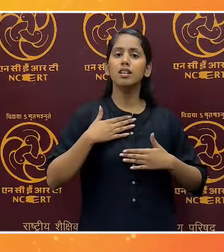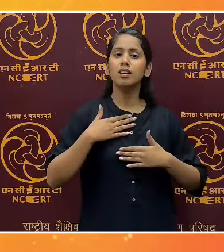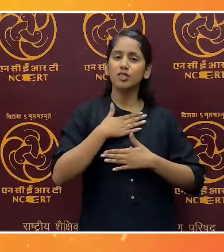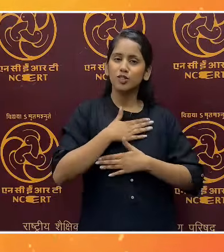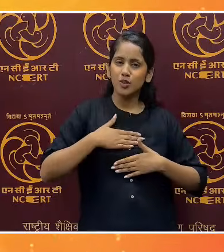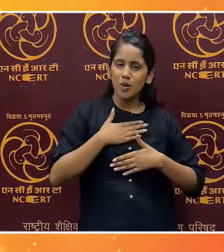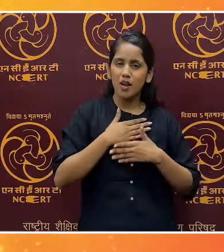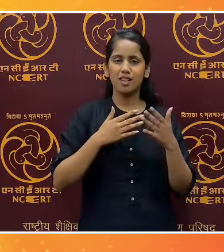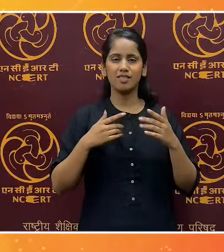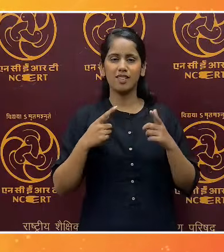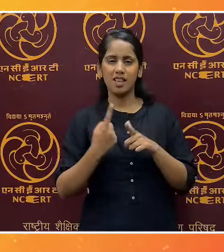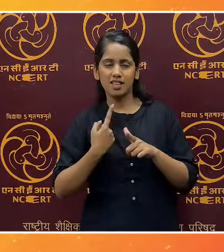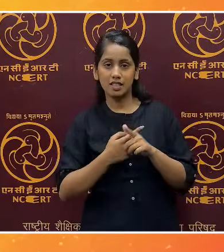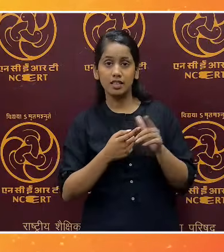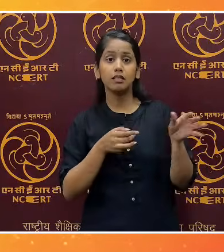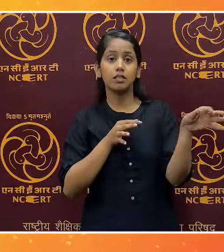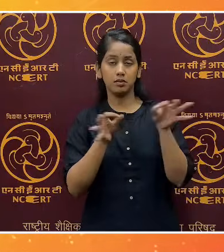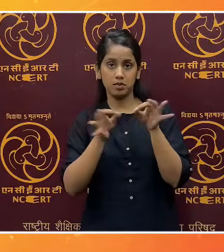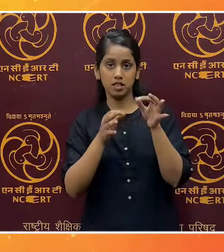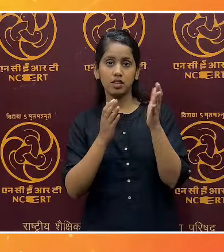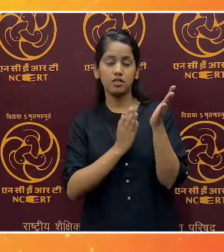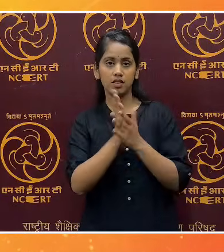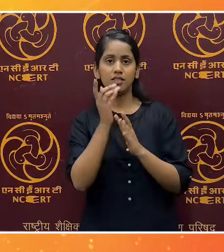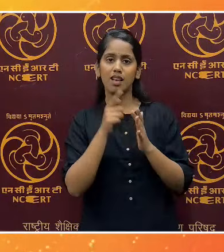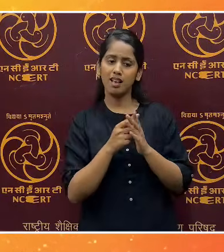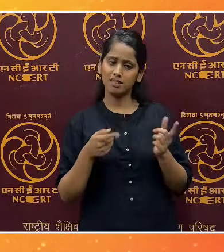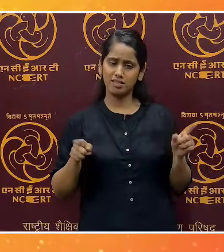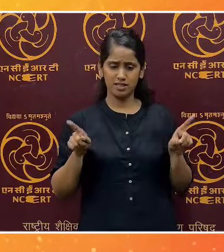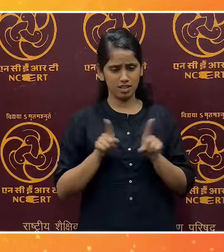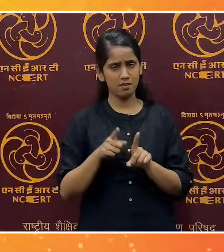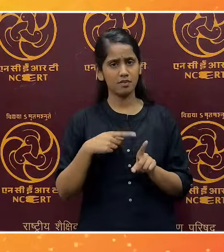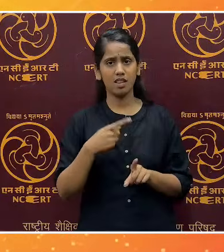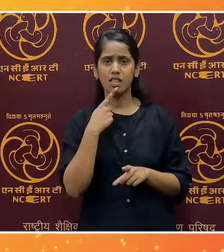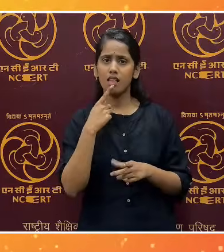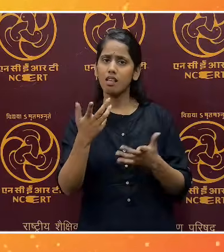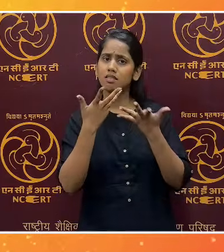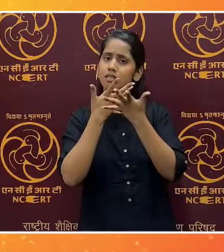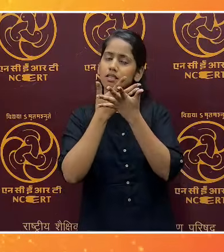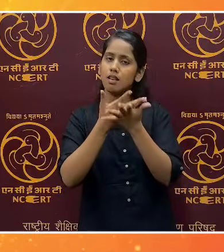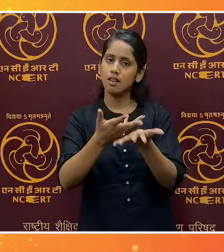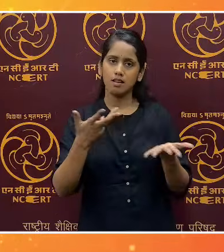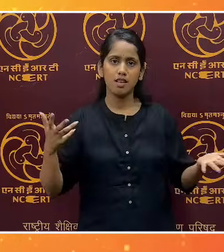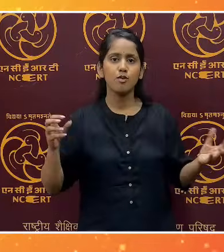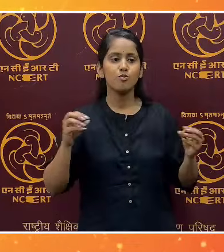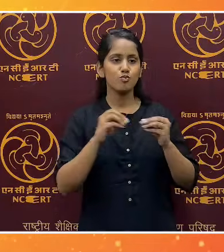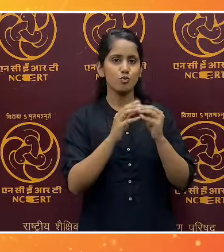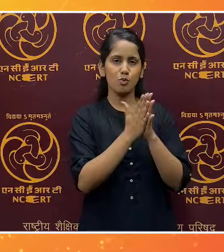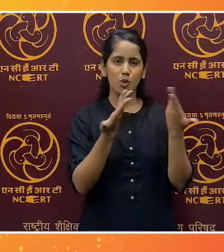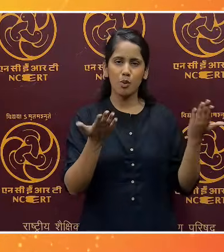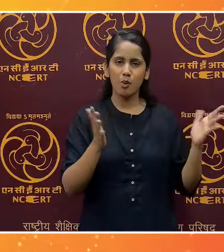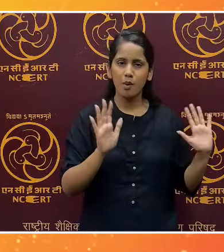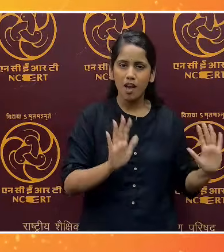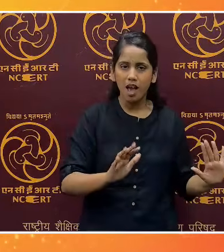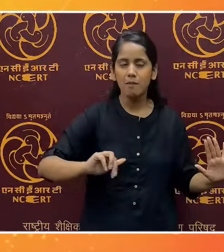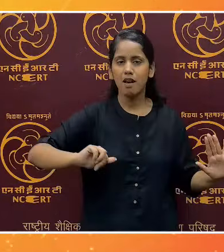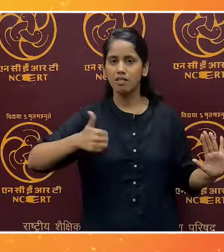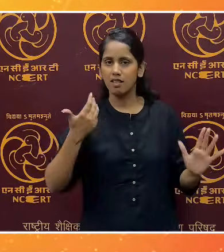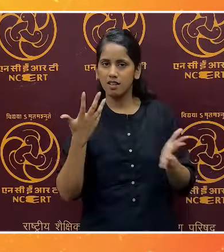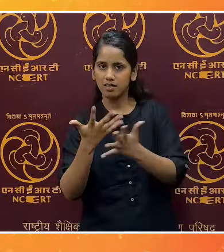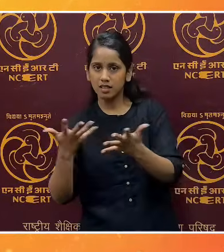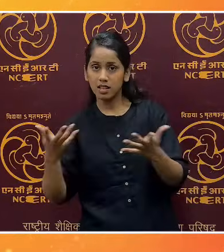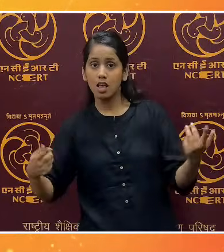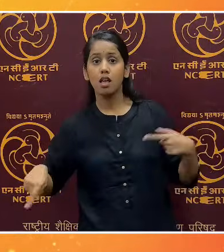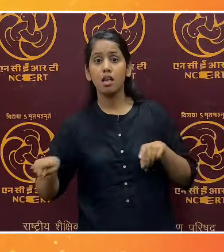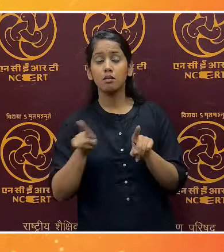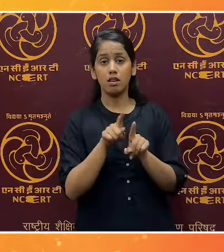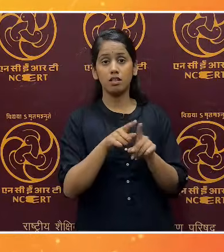That's how camera works. So that's why I say ki, like, we have resources, we have we have textbook, we have other resources also, but the treatment